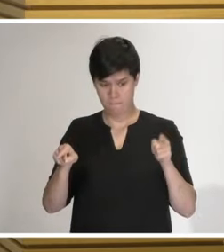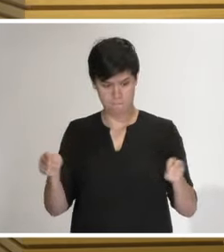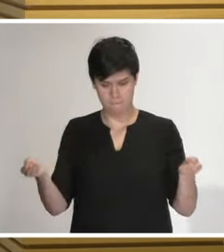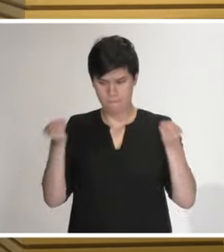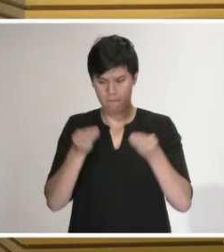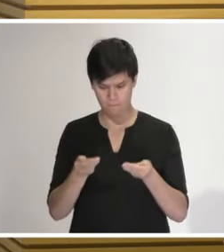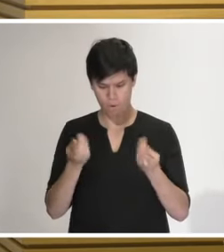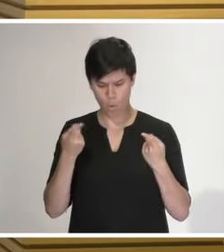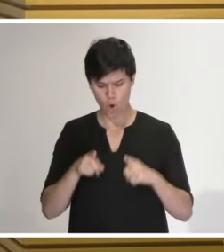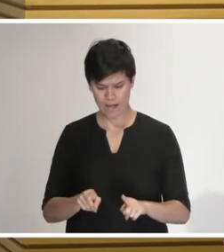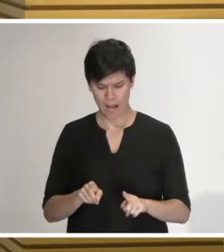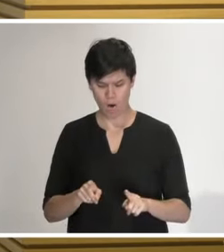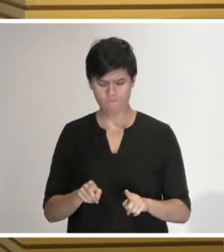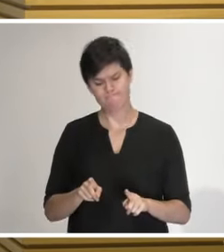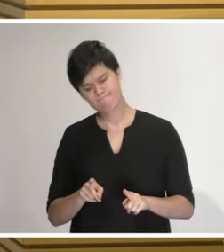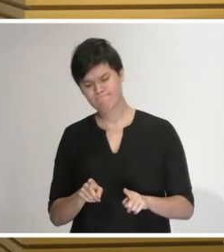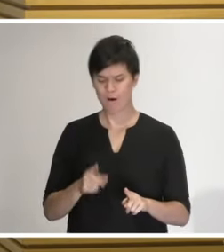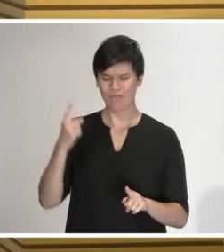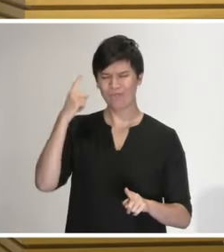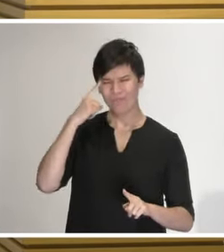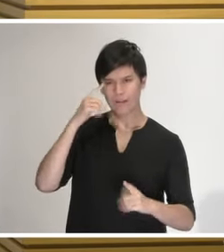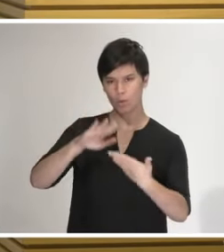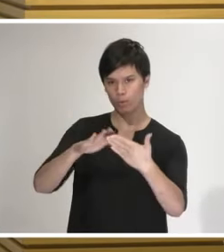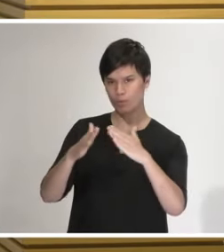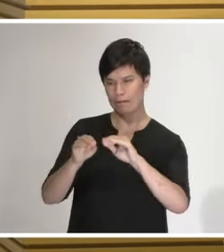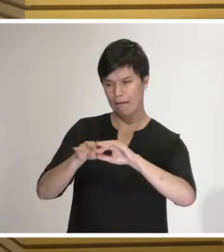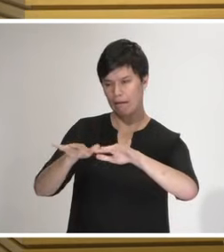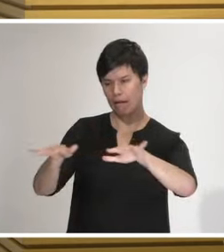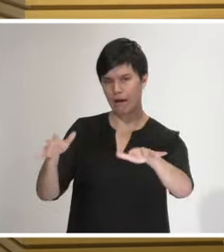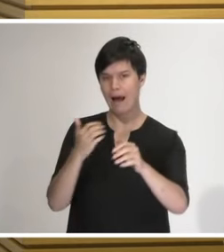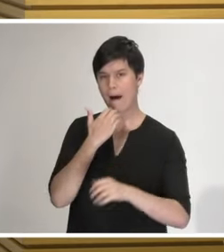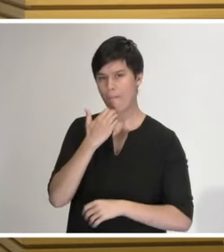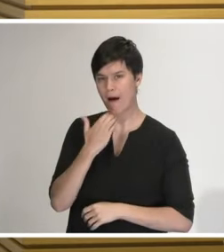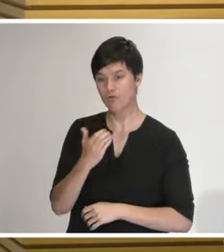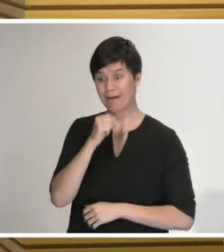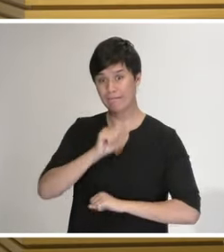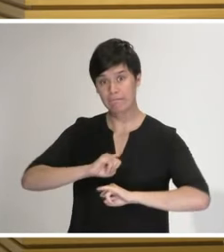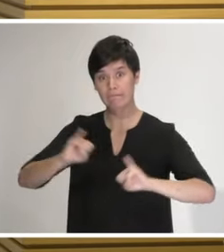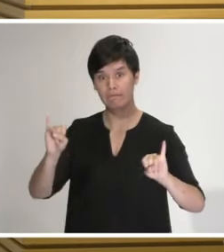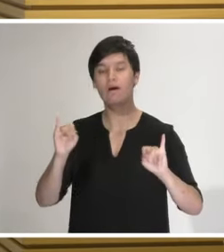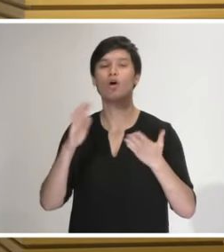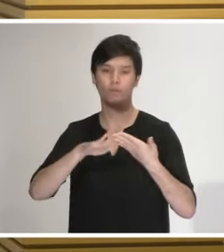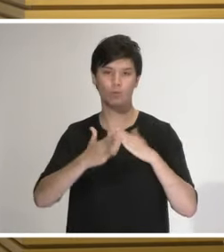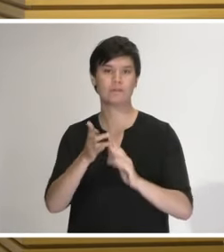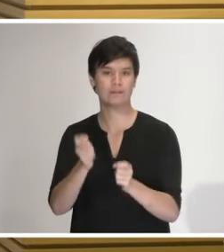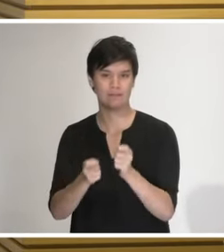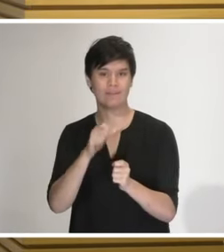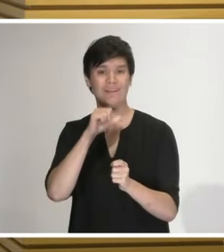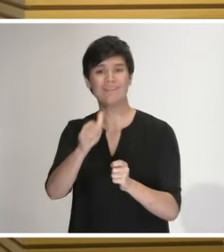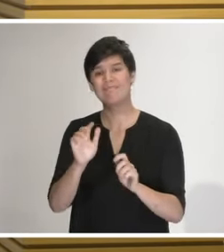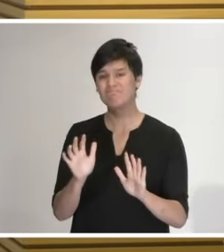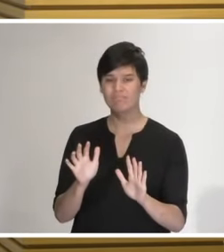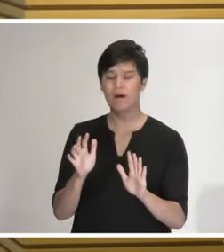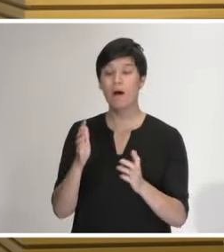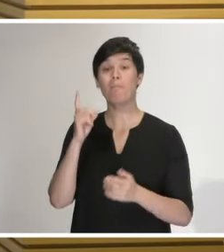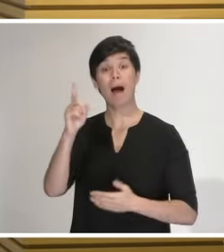do serology testing, which may be what you're talking about, there's a couple of things that we need. We need to have a very good test that we're able